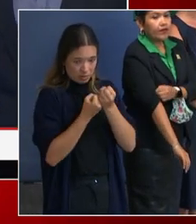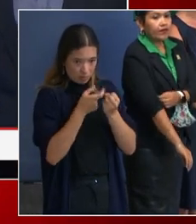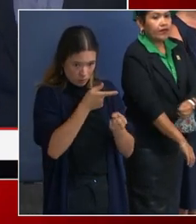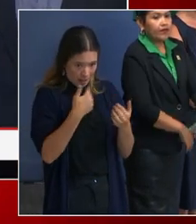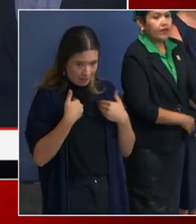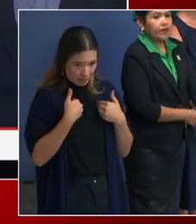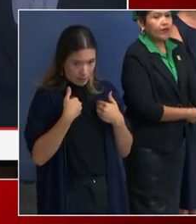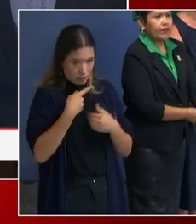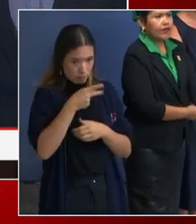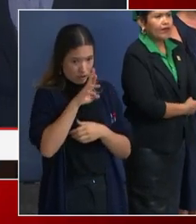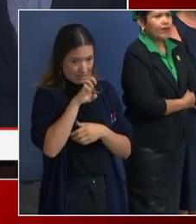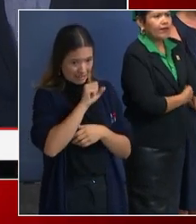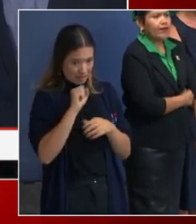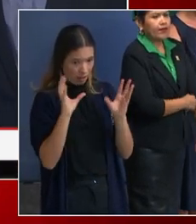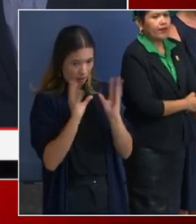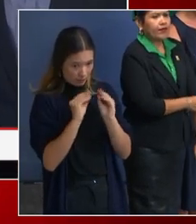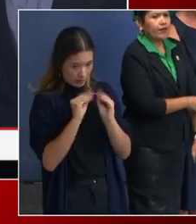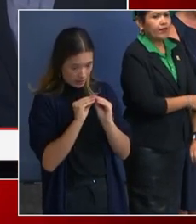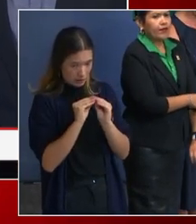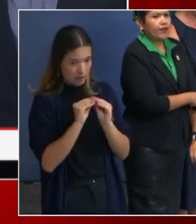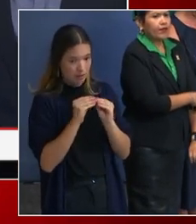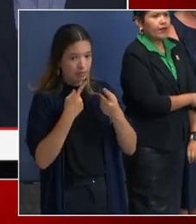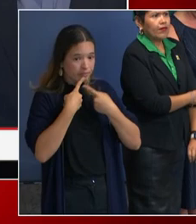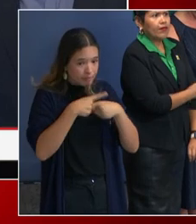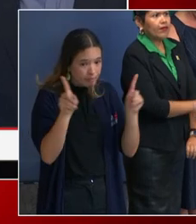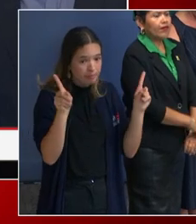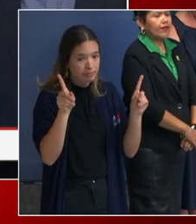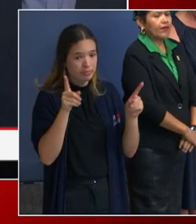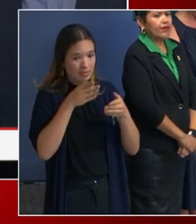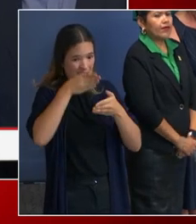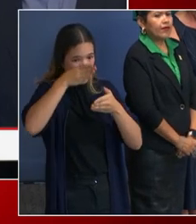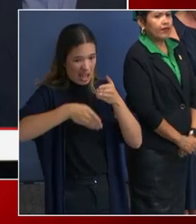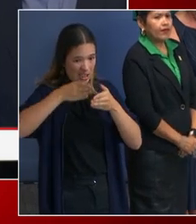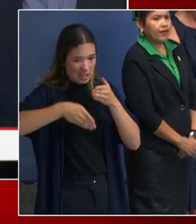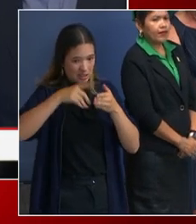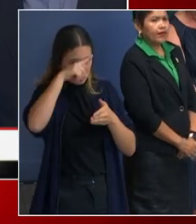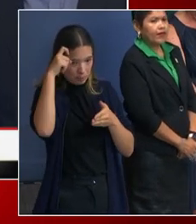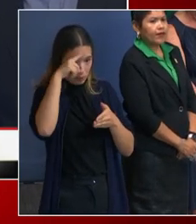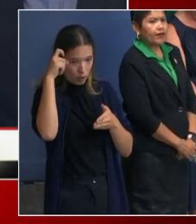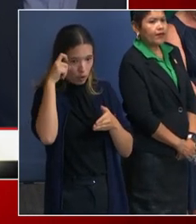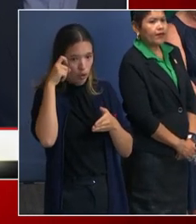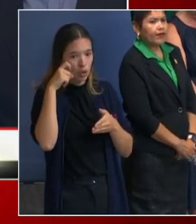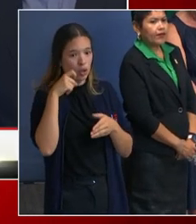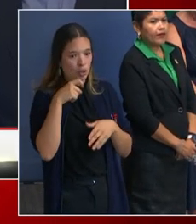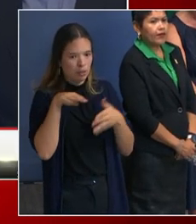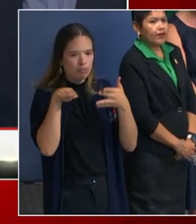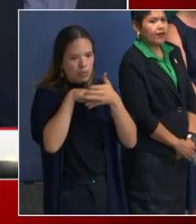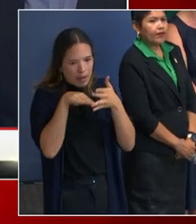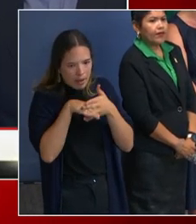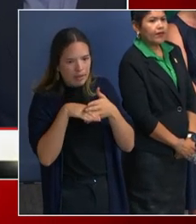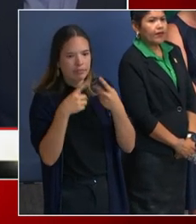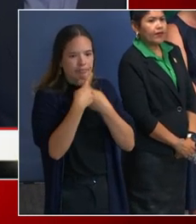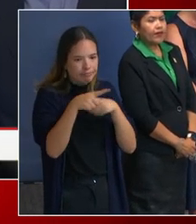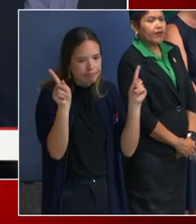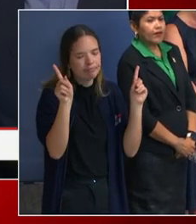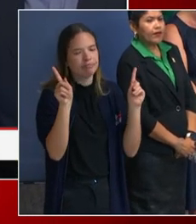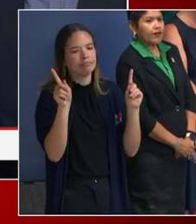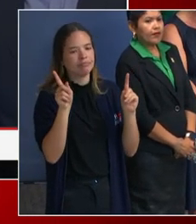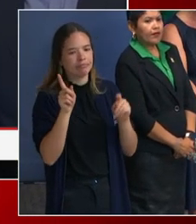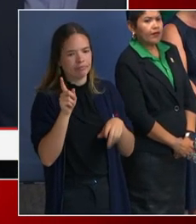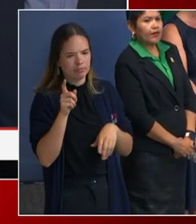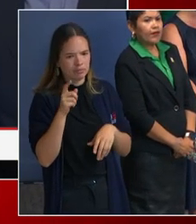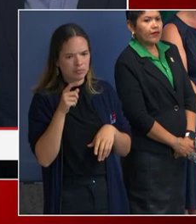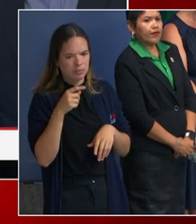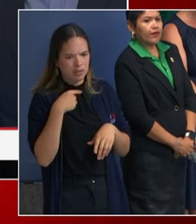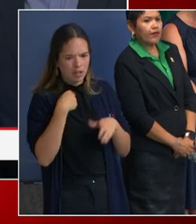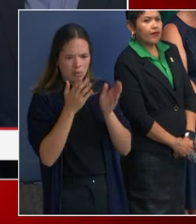to parents and to students. It's usually at the end of summer when they're going out on summer break. And I think it's a legitimate question to ask why the city